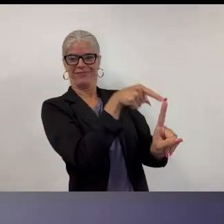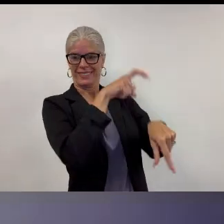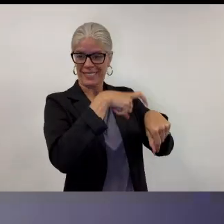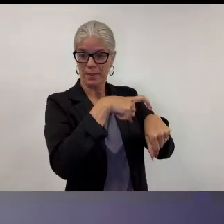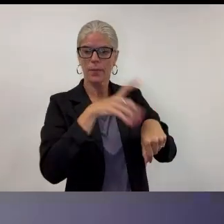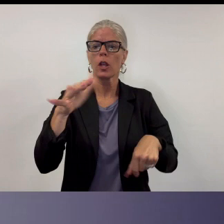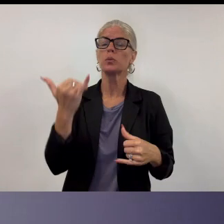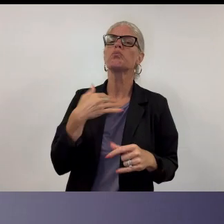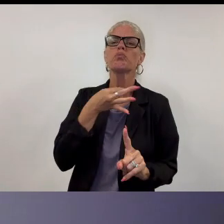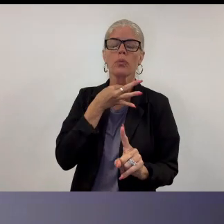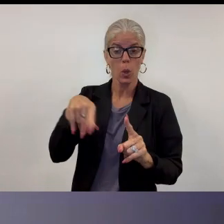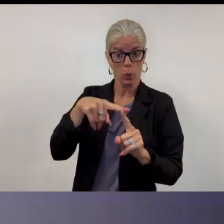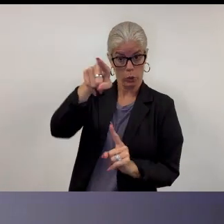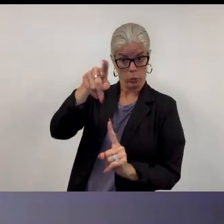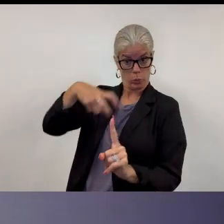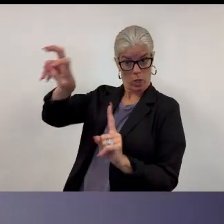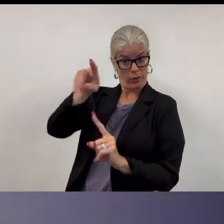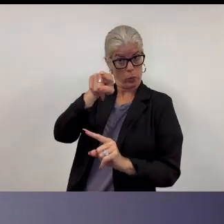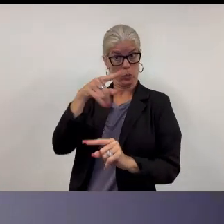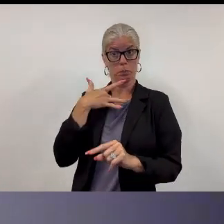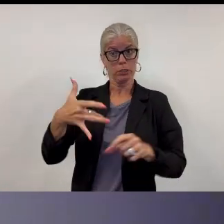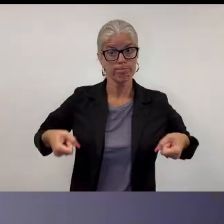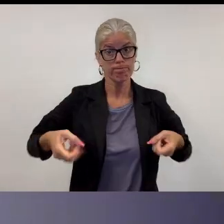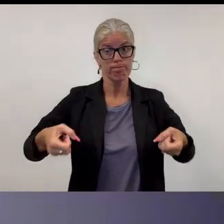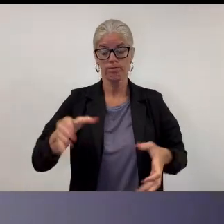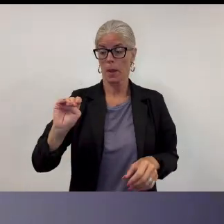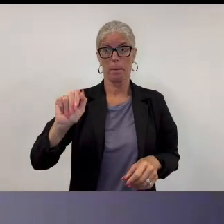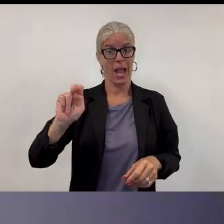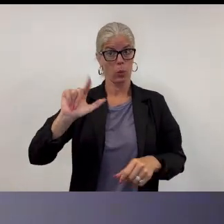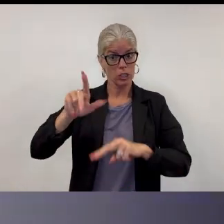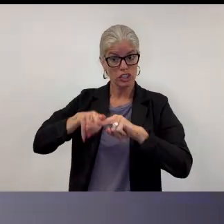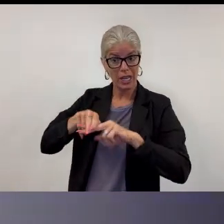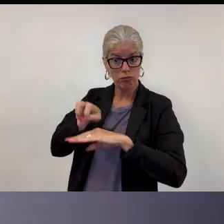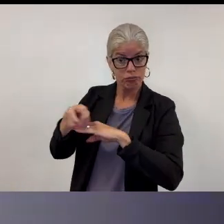be at the time. So when you travel, do you go in